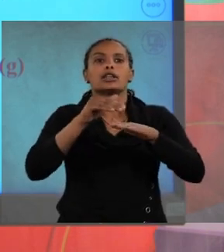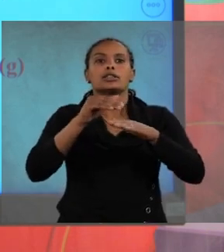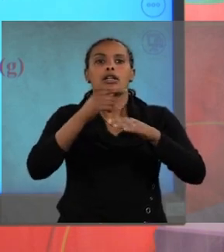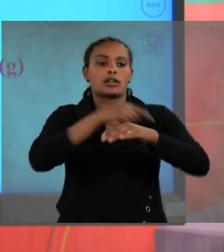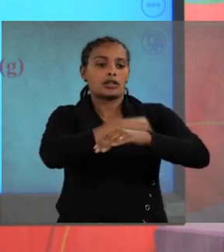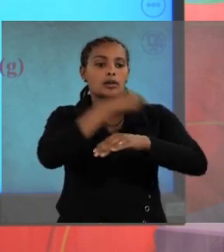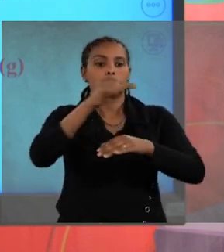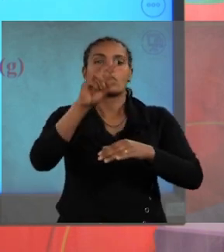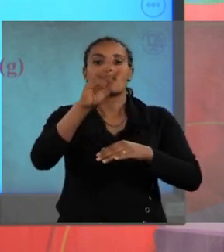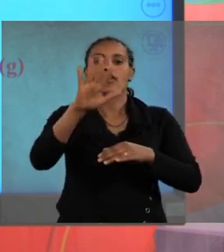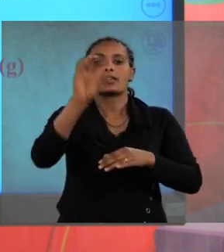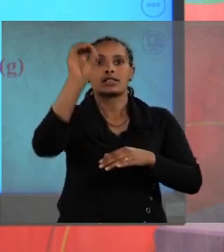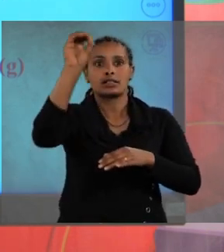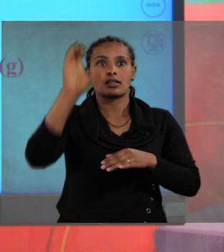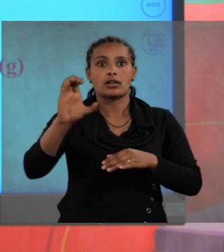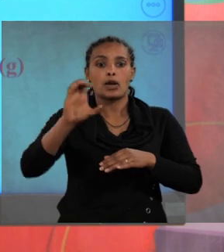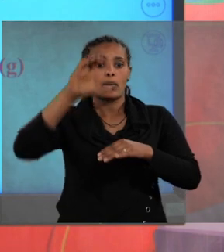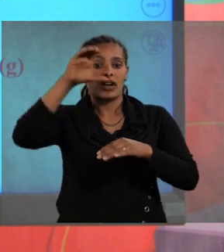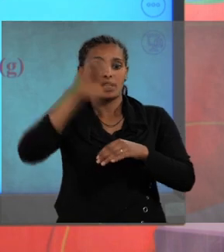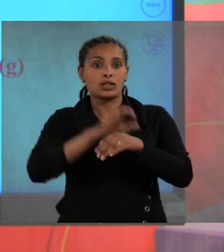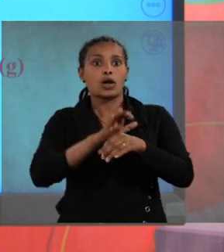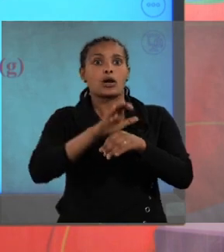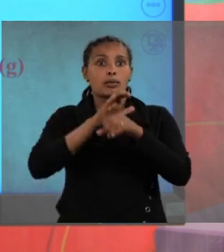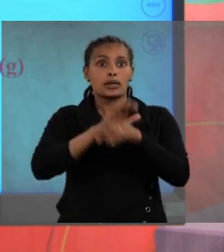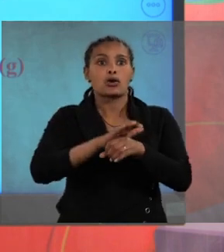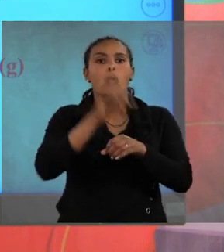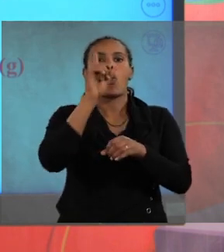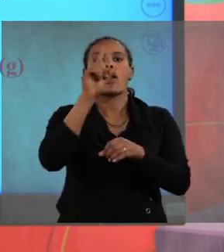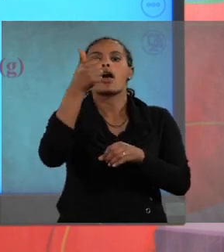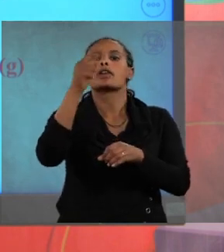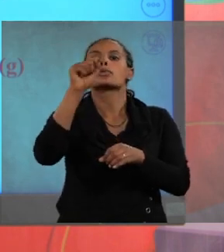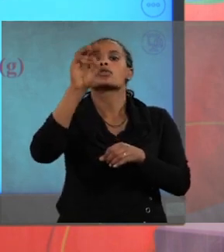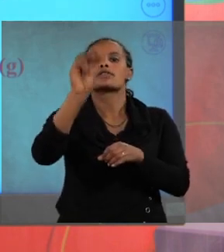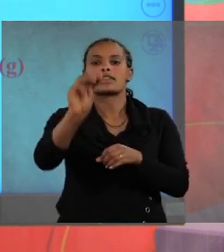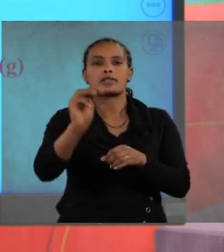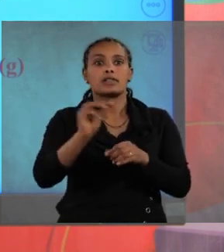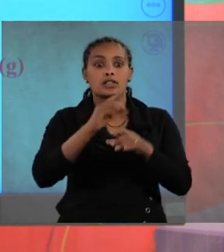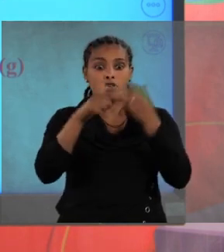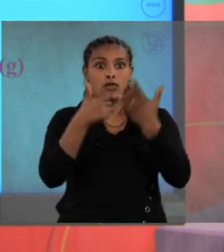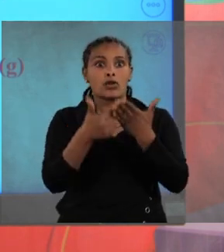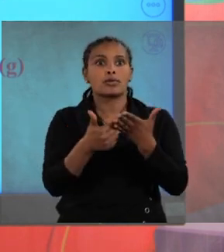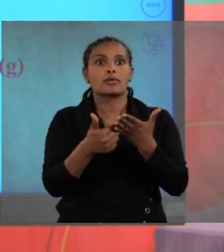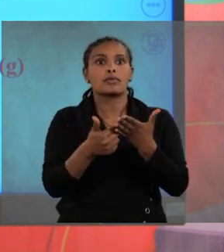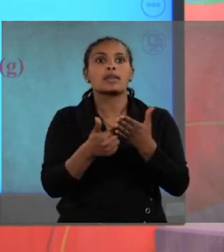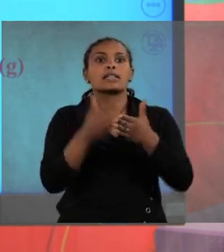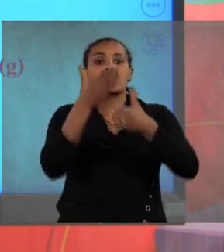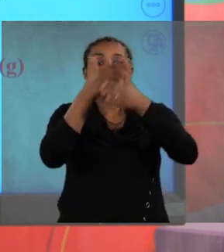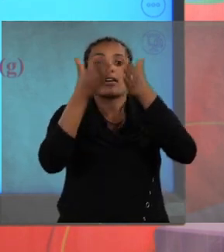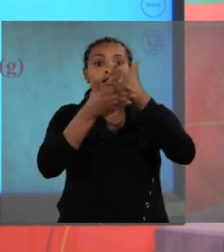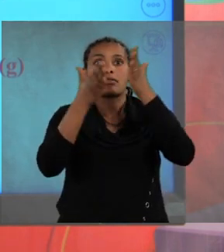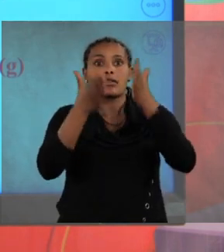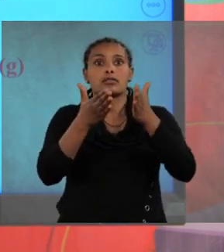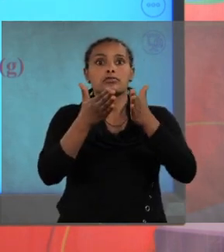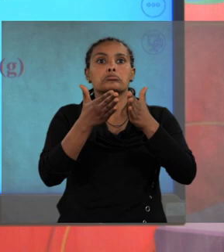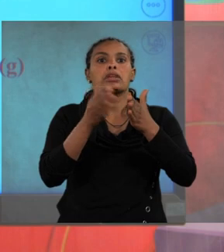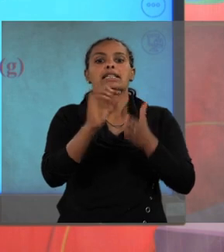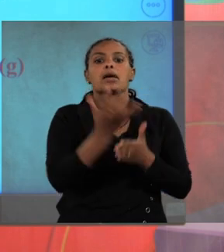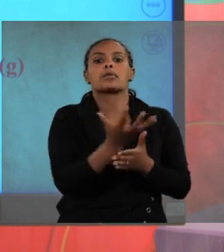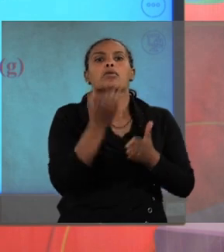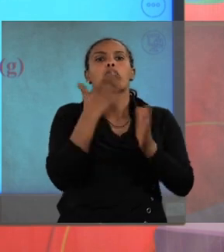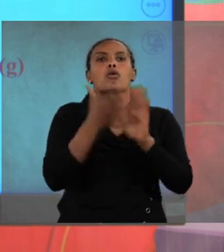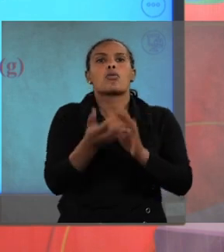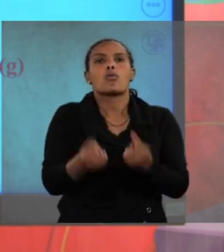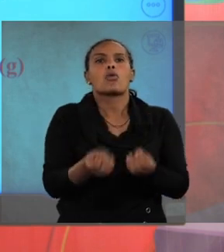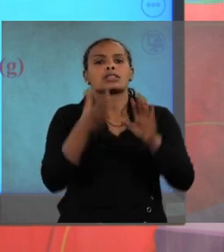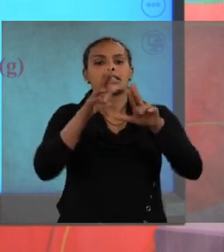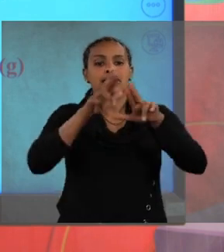25 degrees centigrade and a pressure of 1 atmosphere. Therefore, the standard state for a substance is the